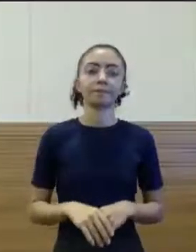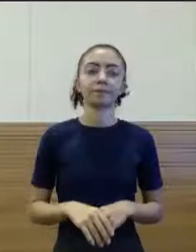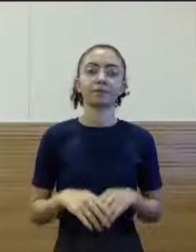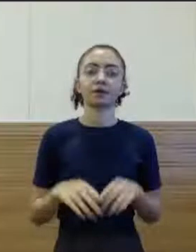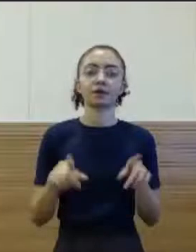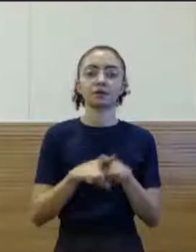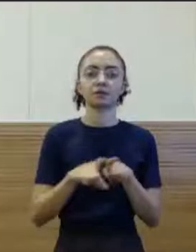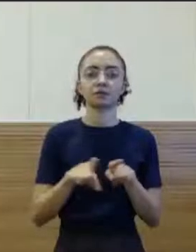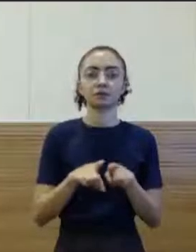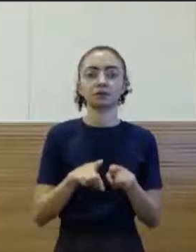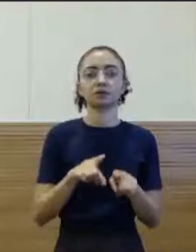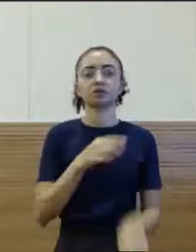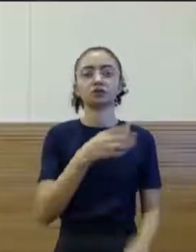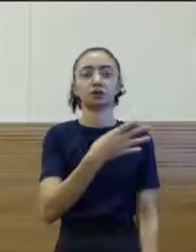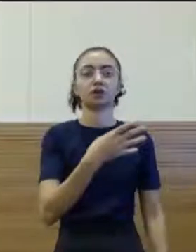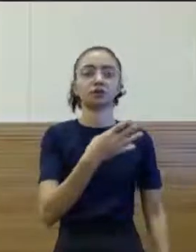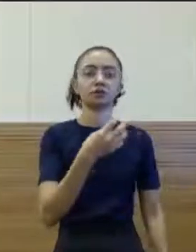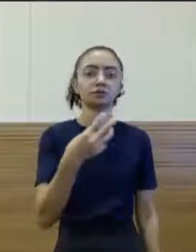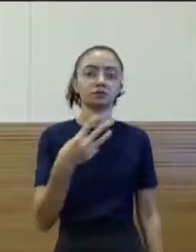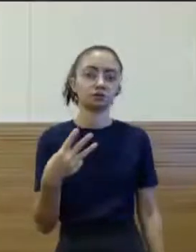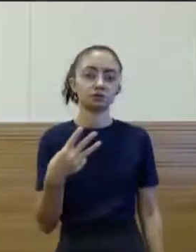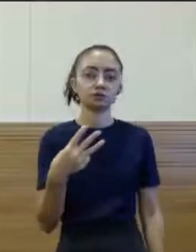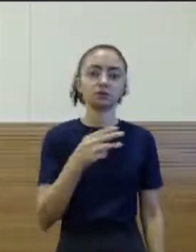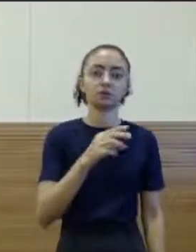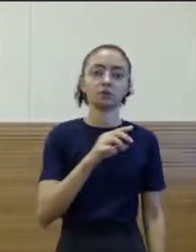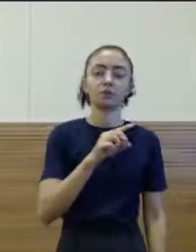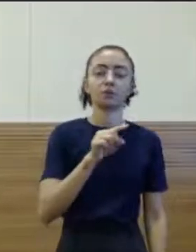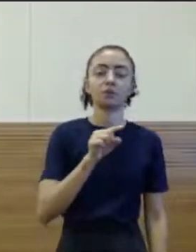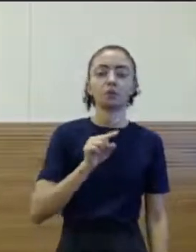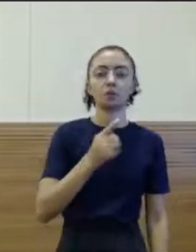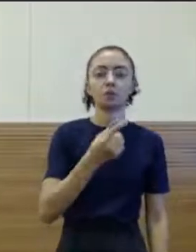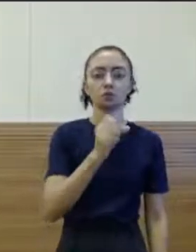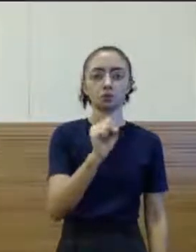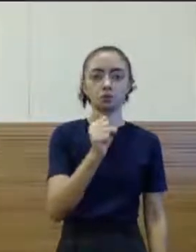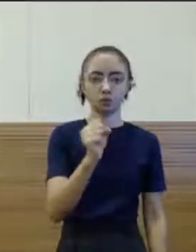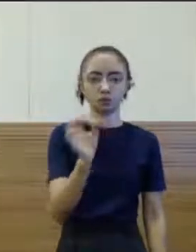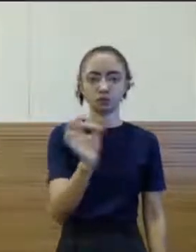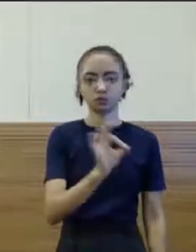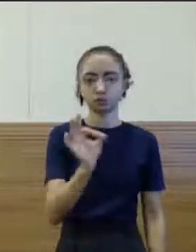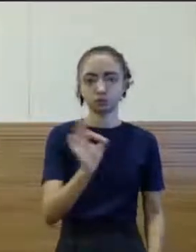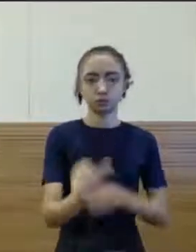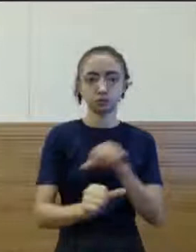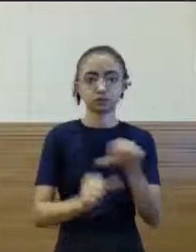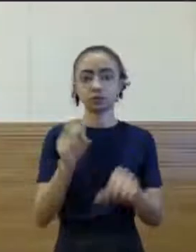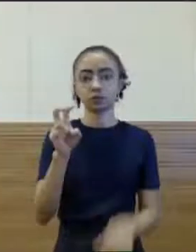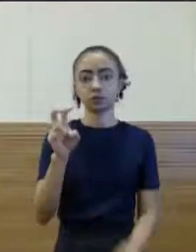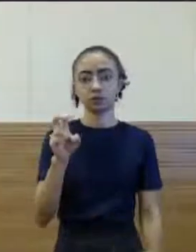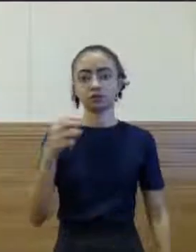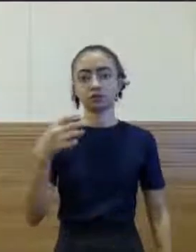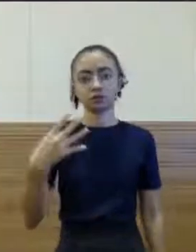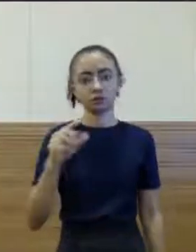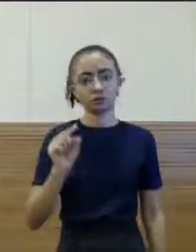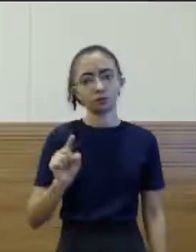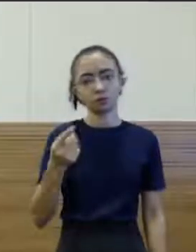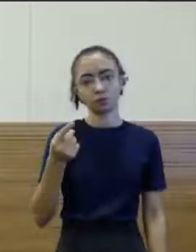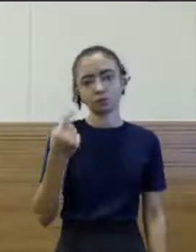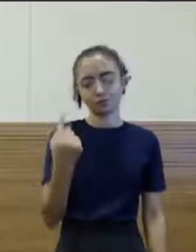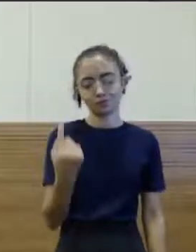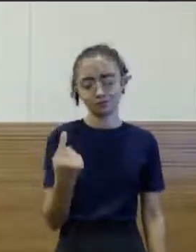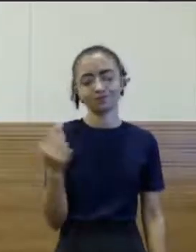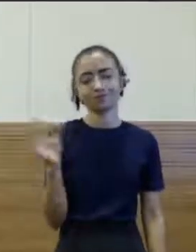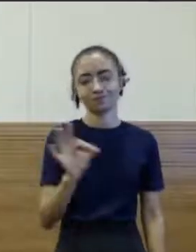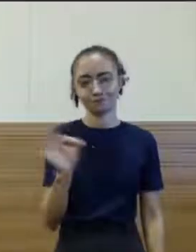In while school children is the problem is 38.2%, and from 12 to 19